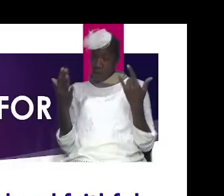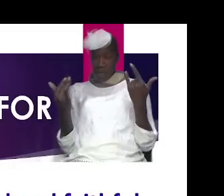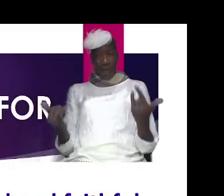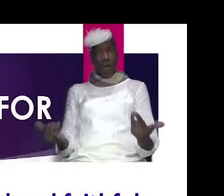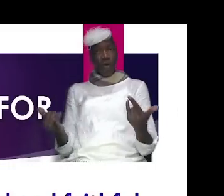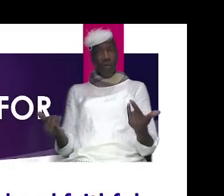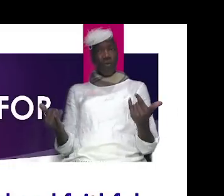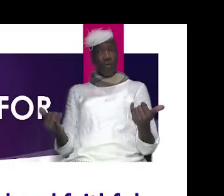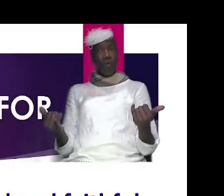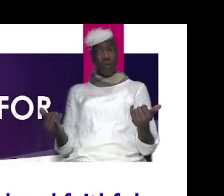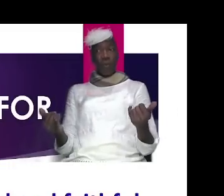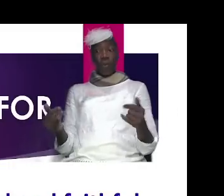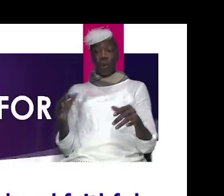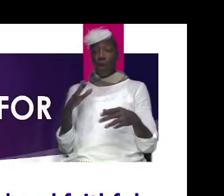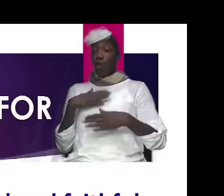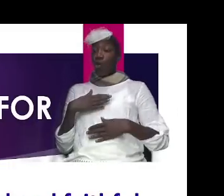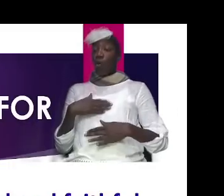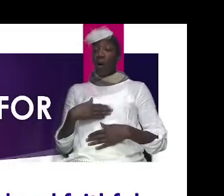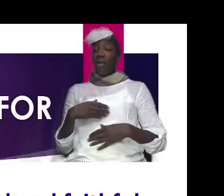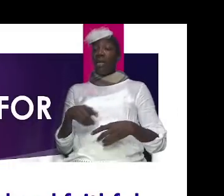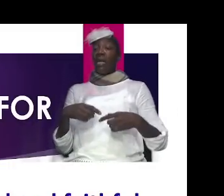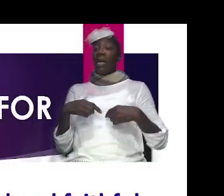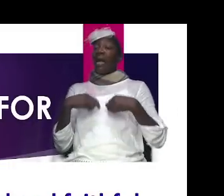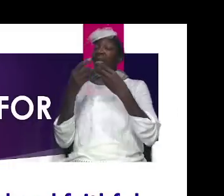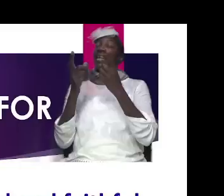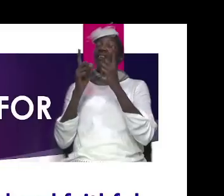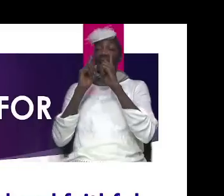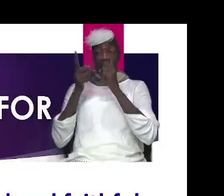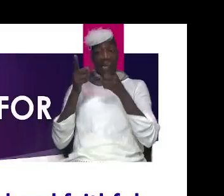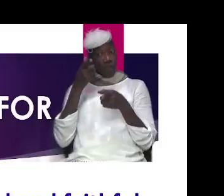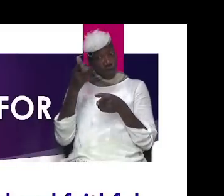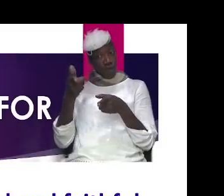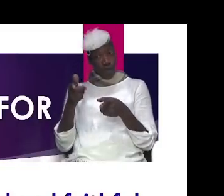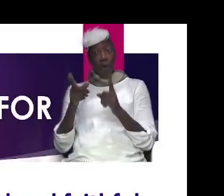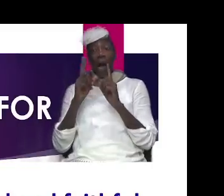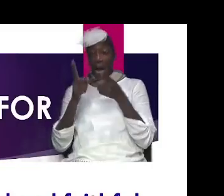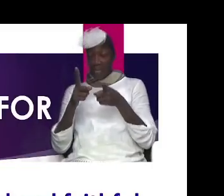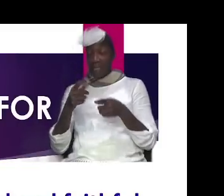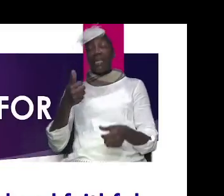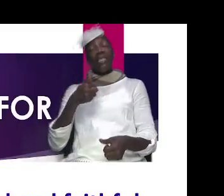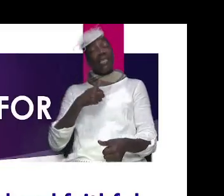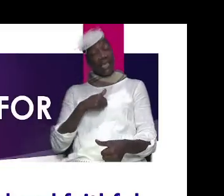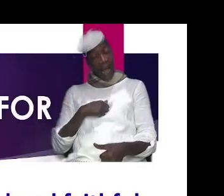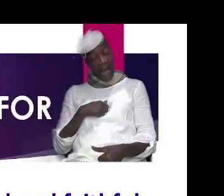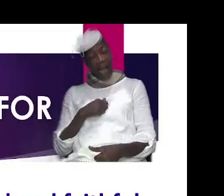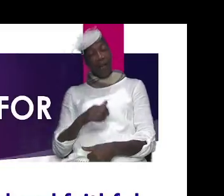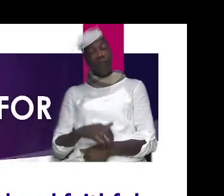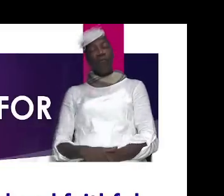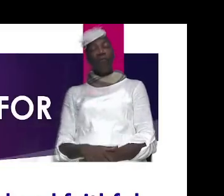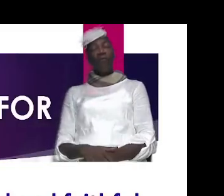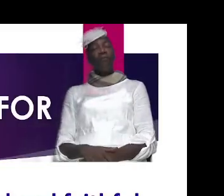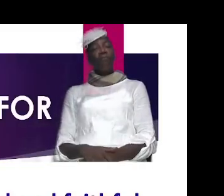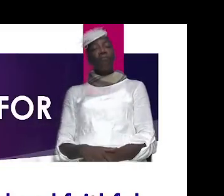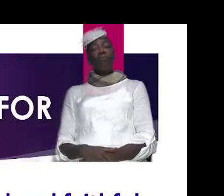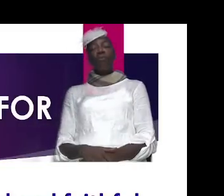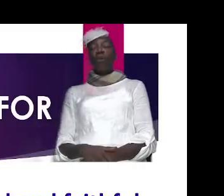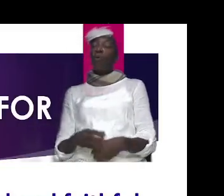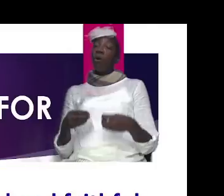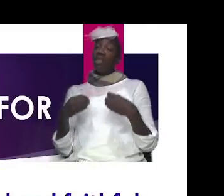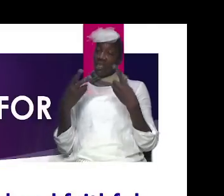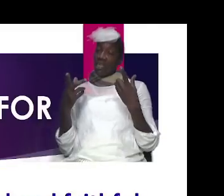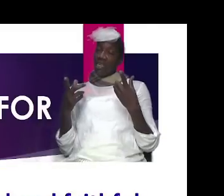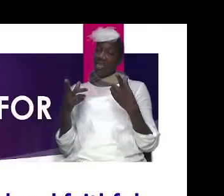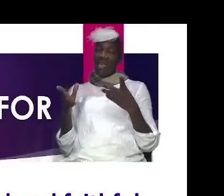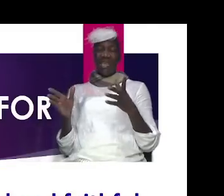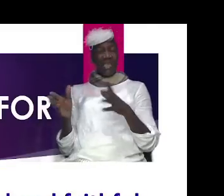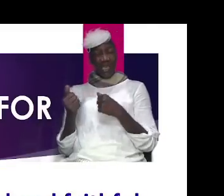don't need to give that answer to you. We can answer ourselves. And so I want to submit to us that we take